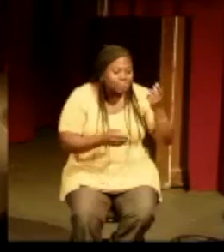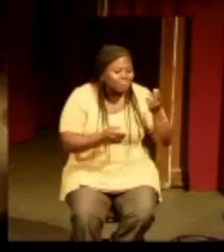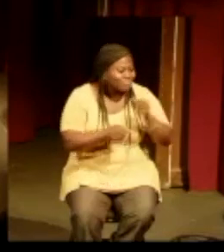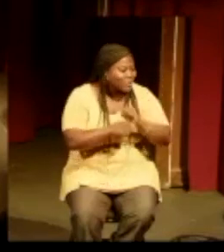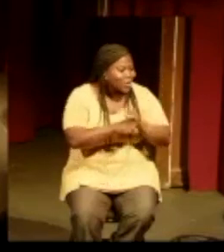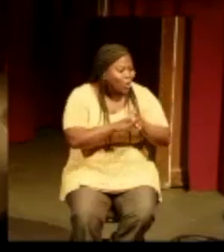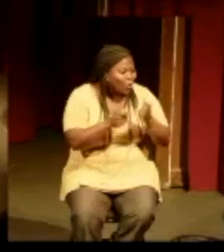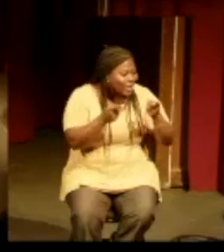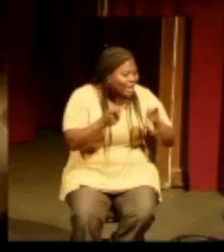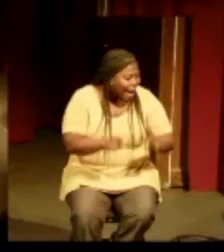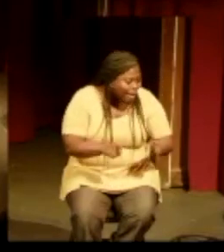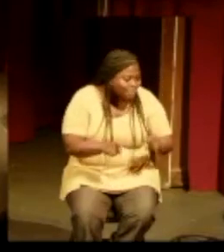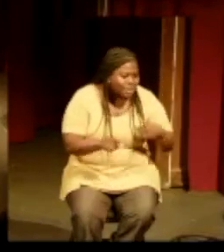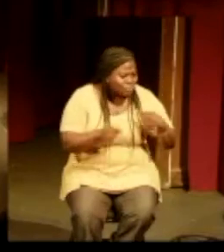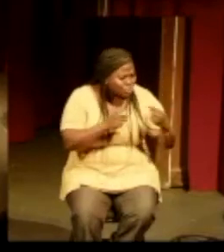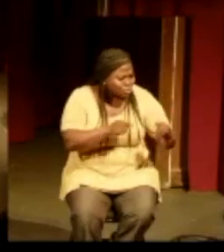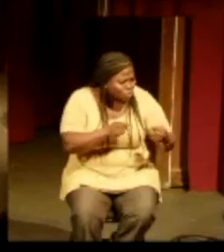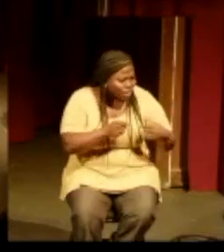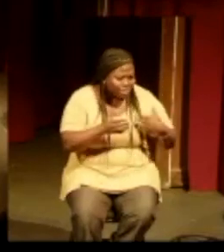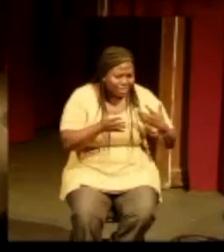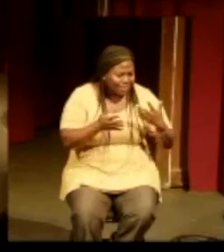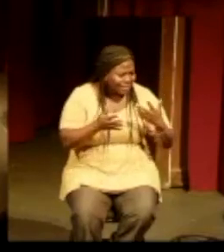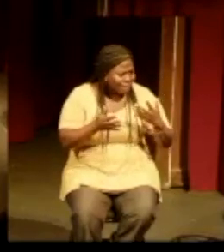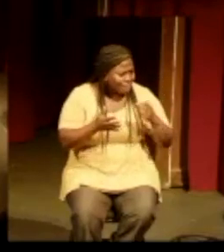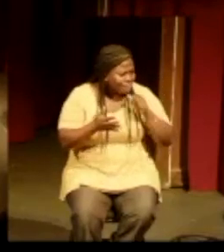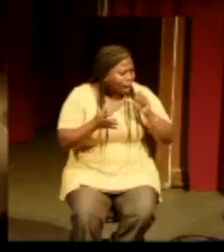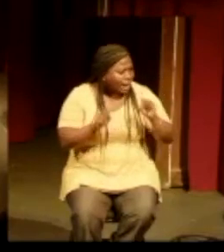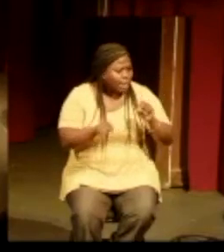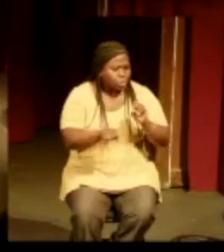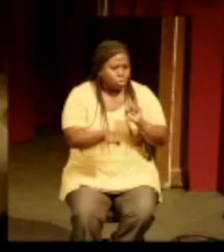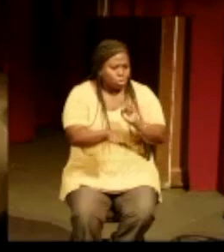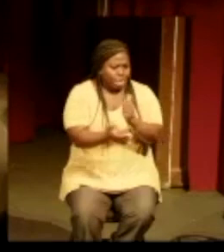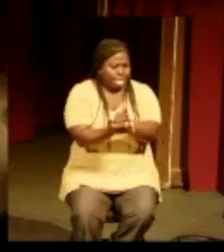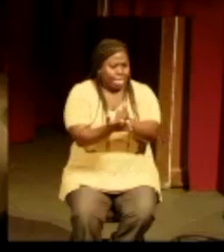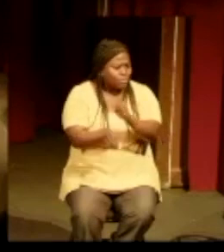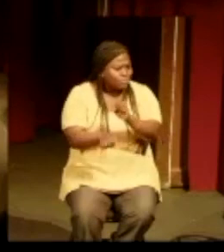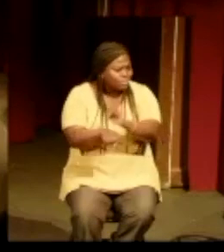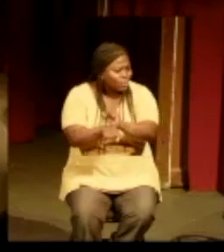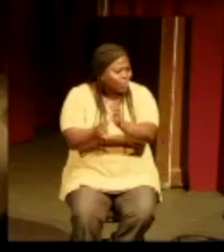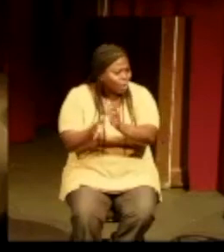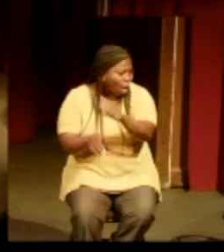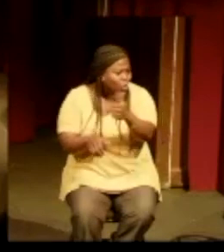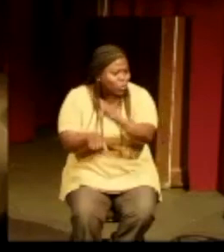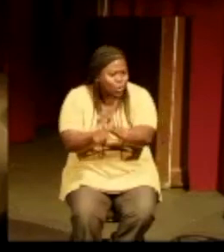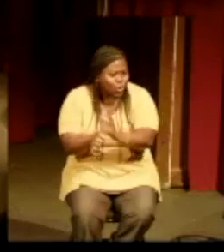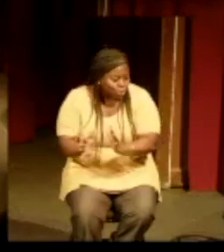serving students and helping your colleagues, then let's talk about maybe a change of scenery, because